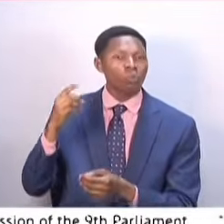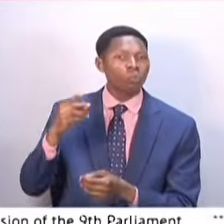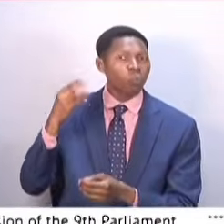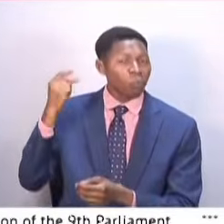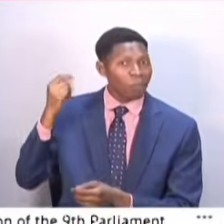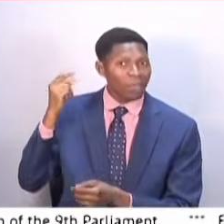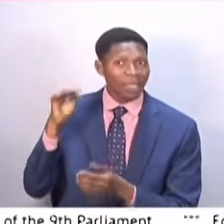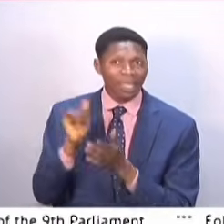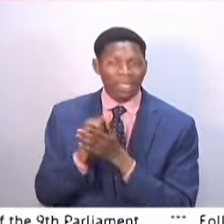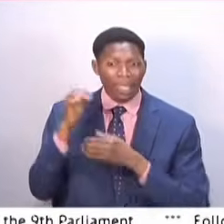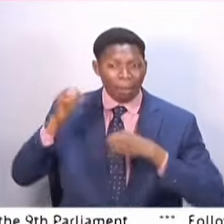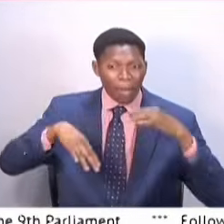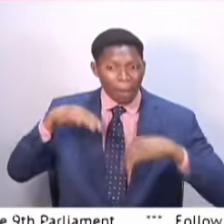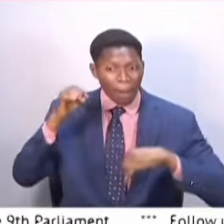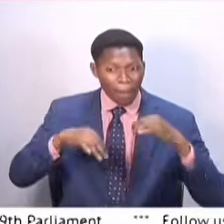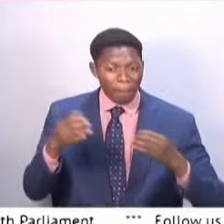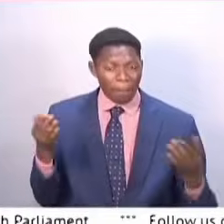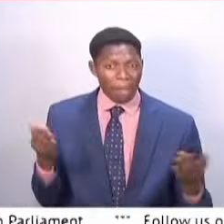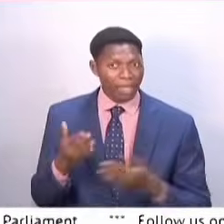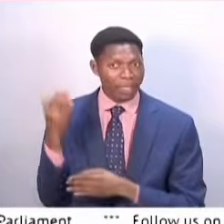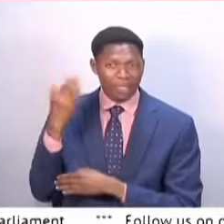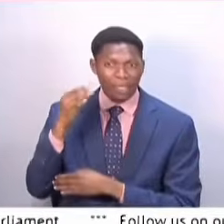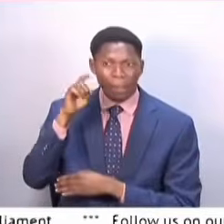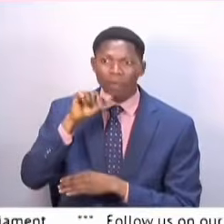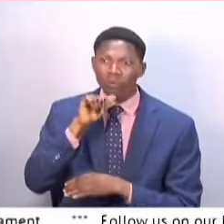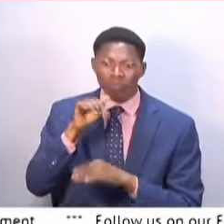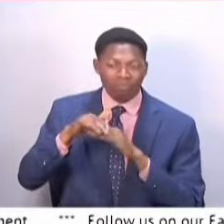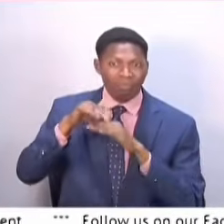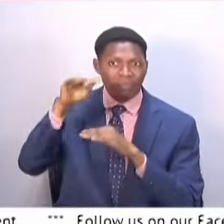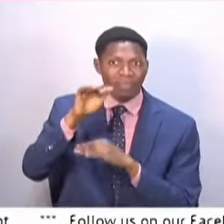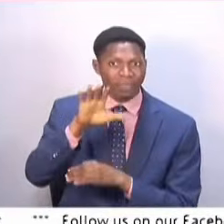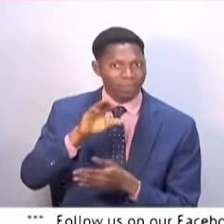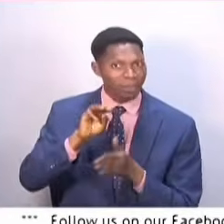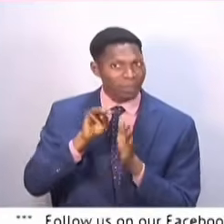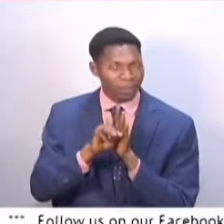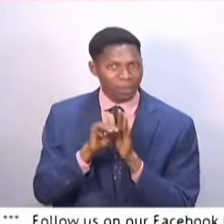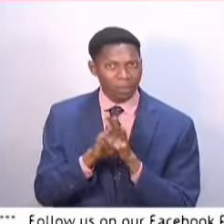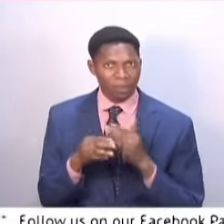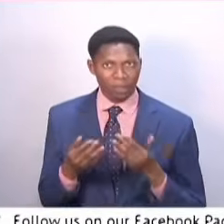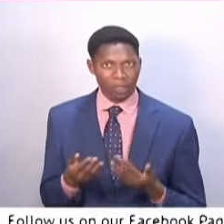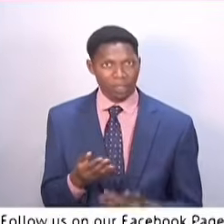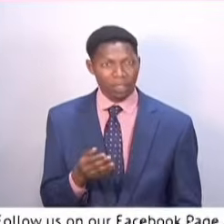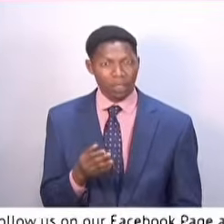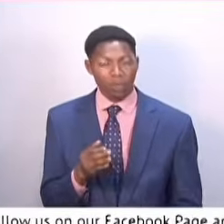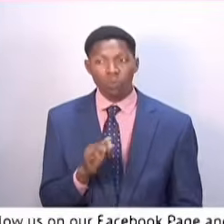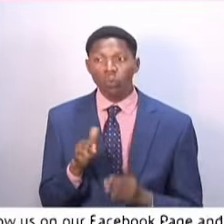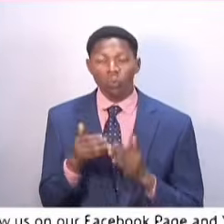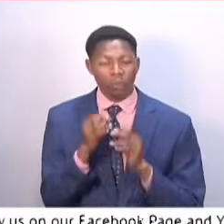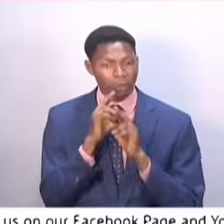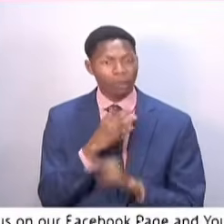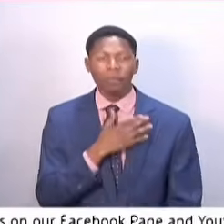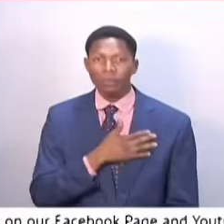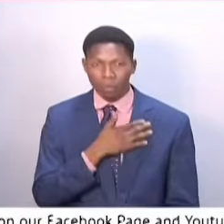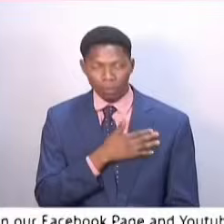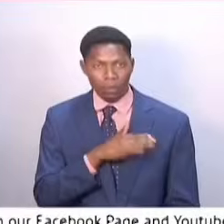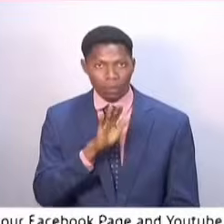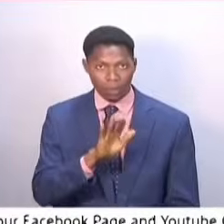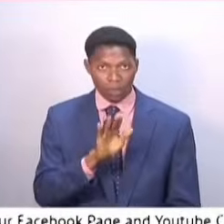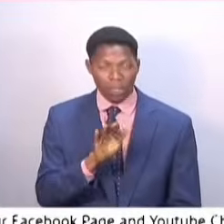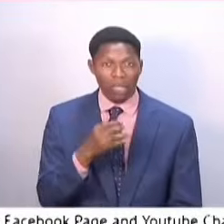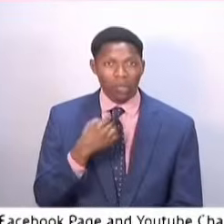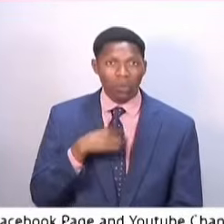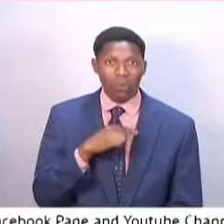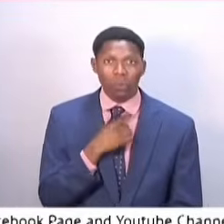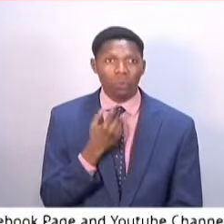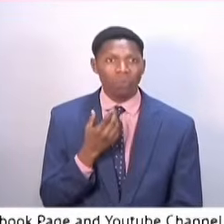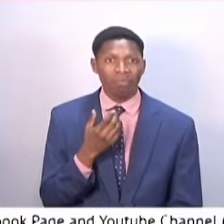a statement should not exceed 5 minutes. So, no, with all due respect, I beg you.